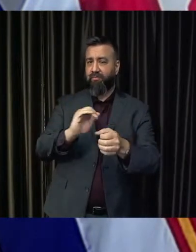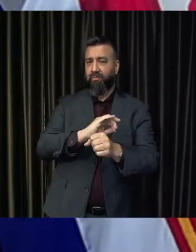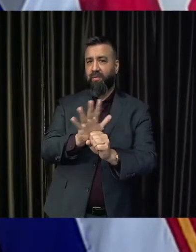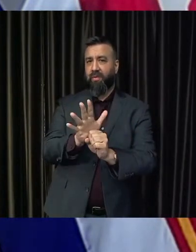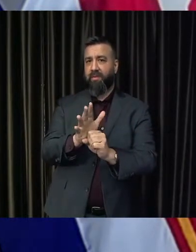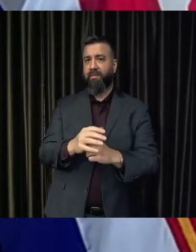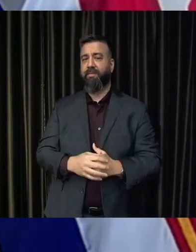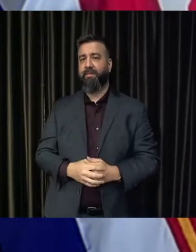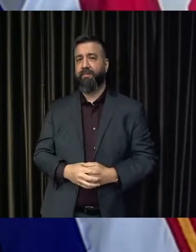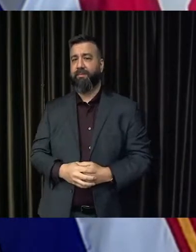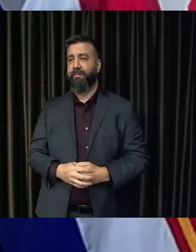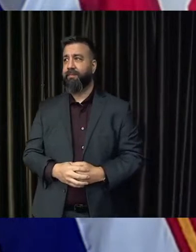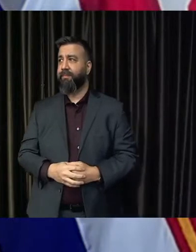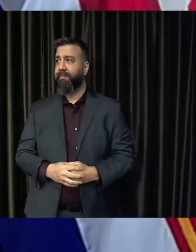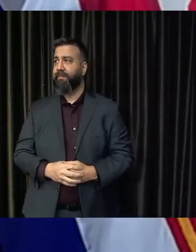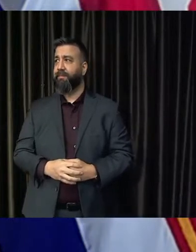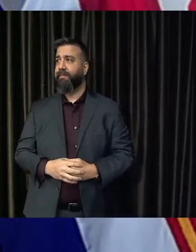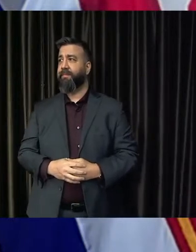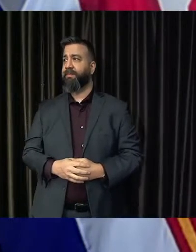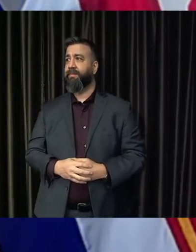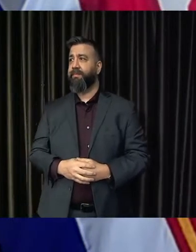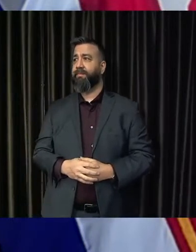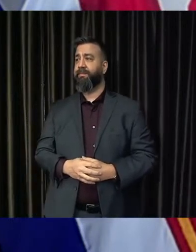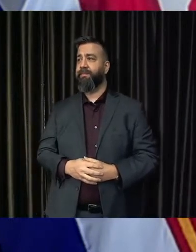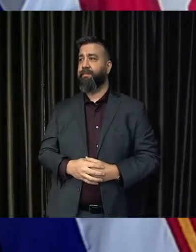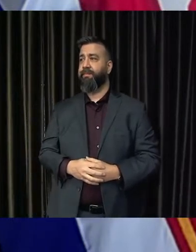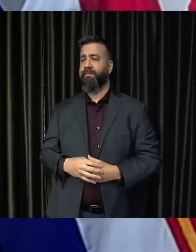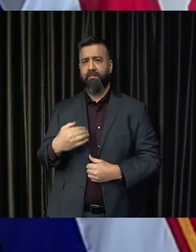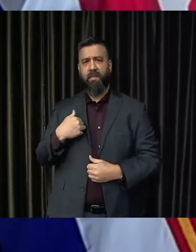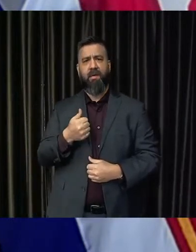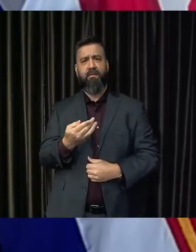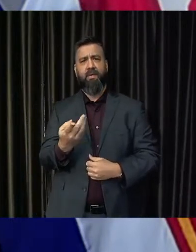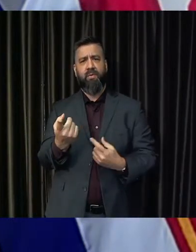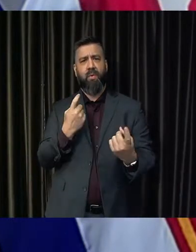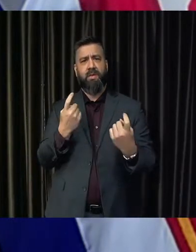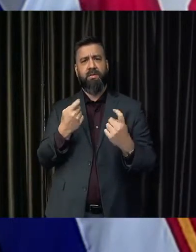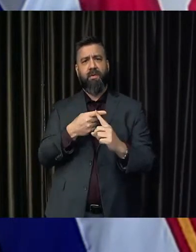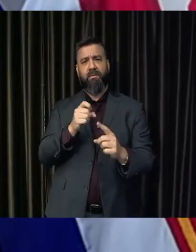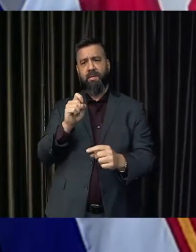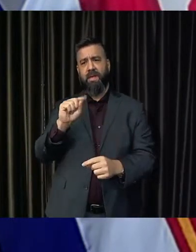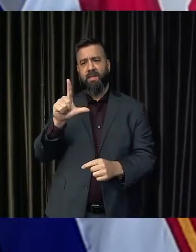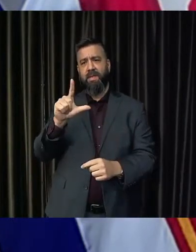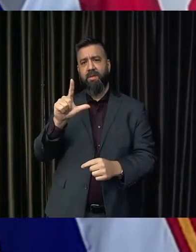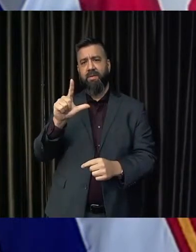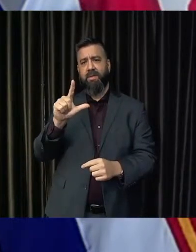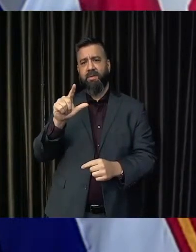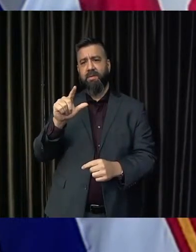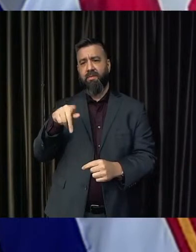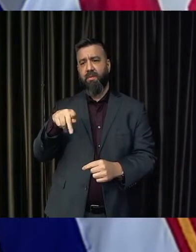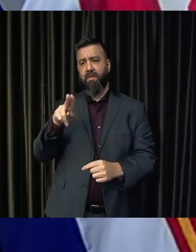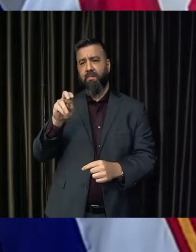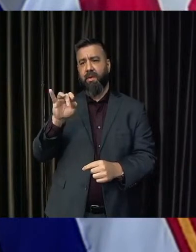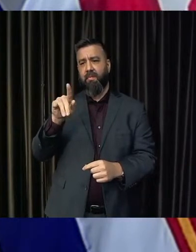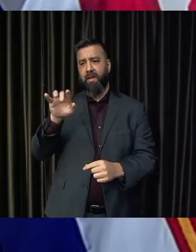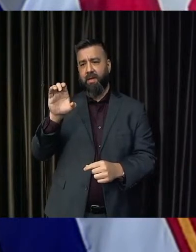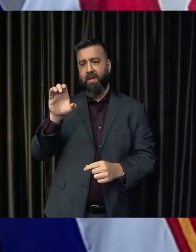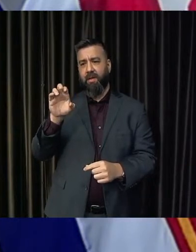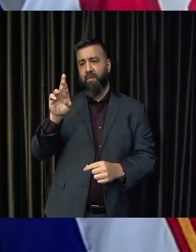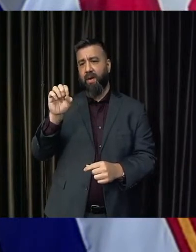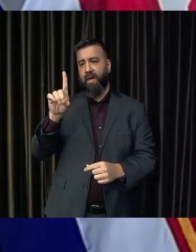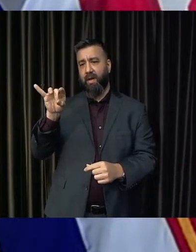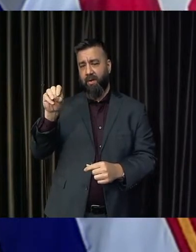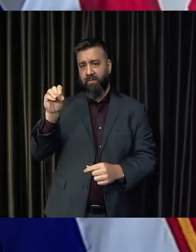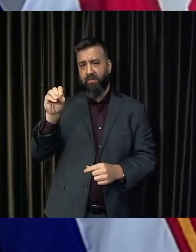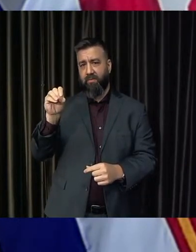glad to answer any questions. Dr. Page, we do have a few questions from St. Louis Public Radio. You touched on this briefly. Could you